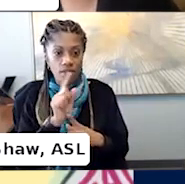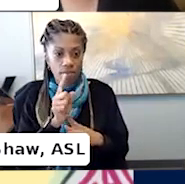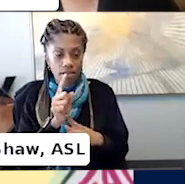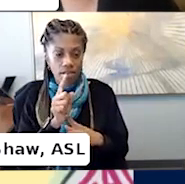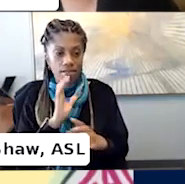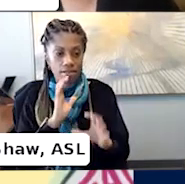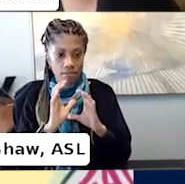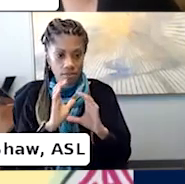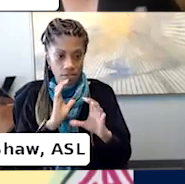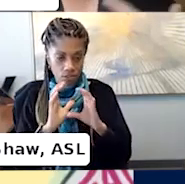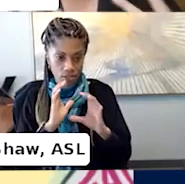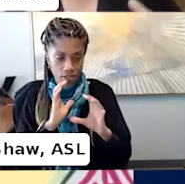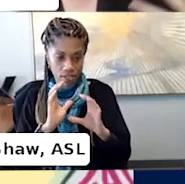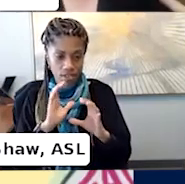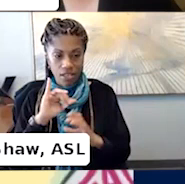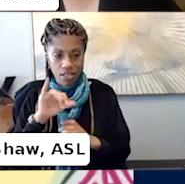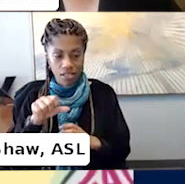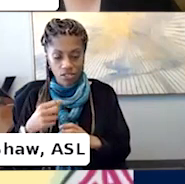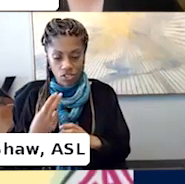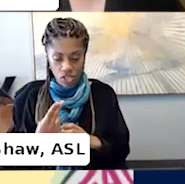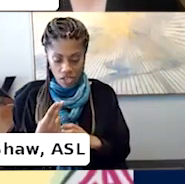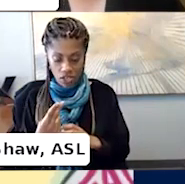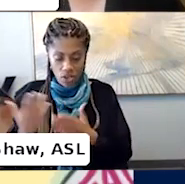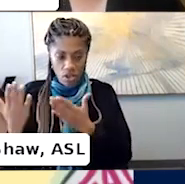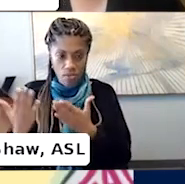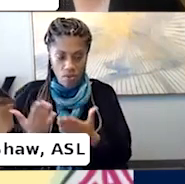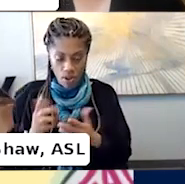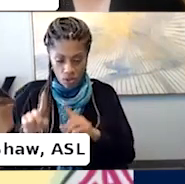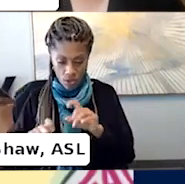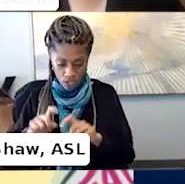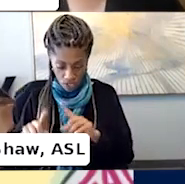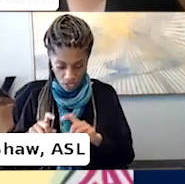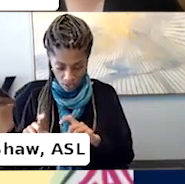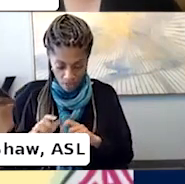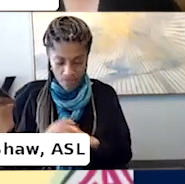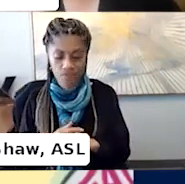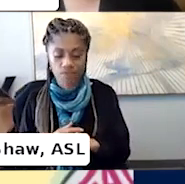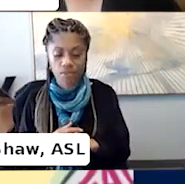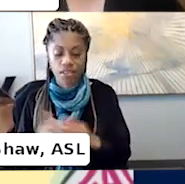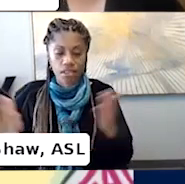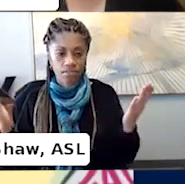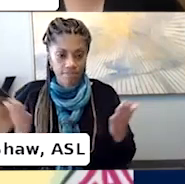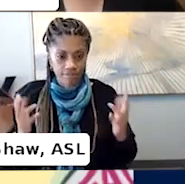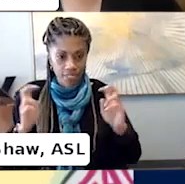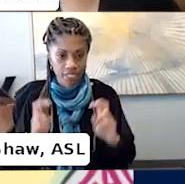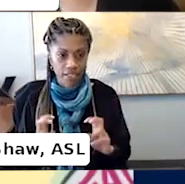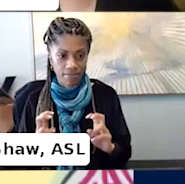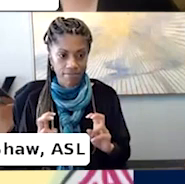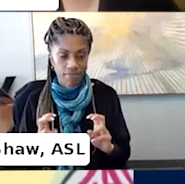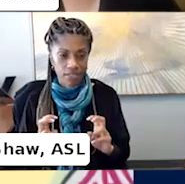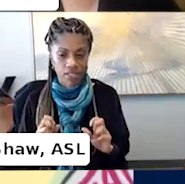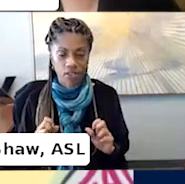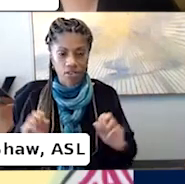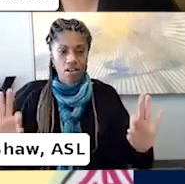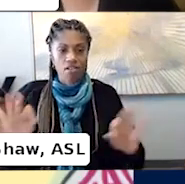mom. And they came into that quiet space and sort of put the rest of the world behind them, turned off your